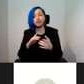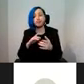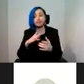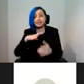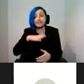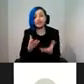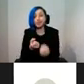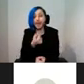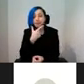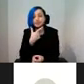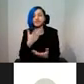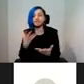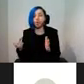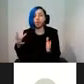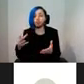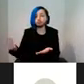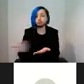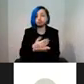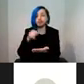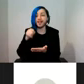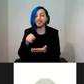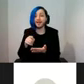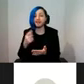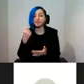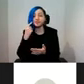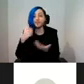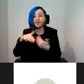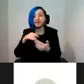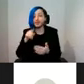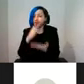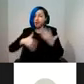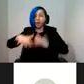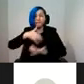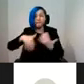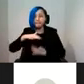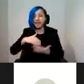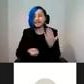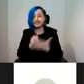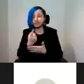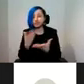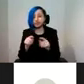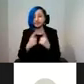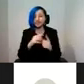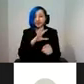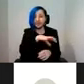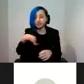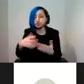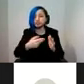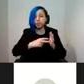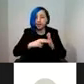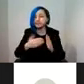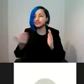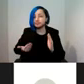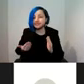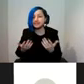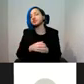And that is increasingly becoming a complex issue with institutions and this negotiating kind of conversations